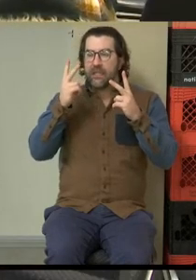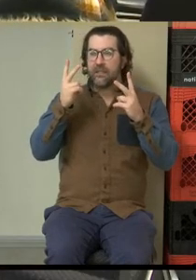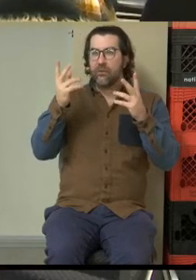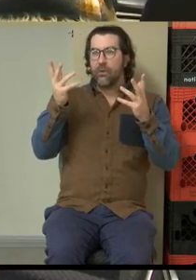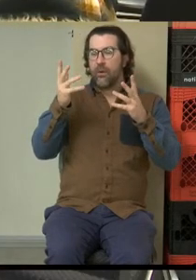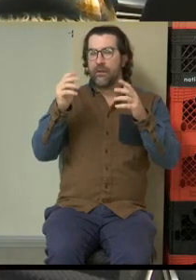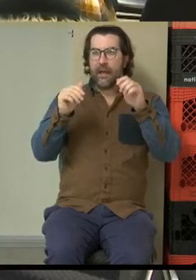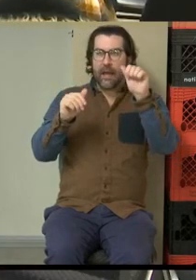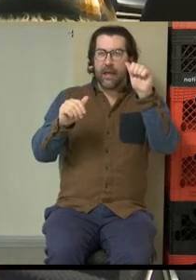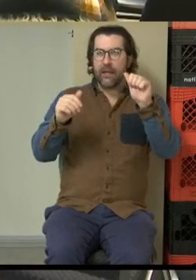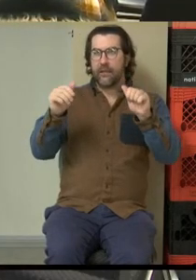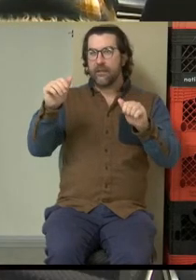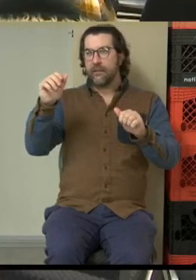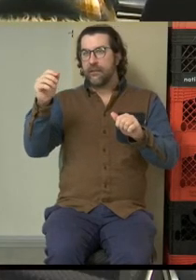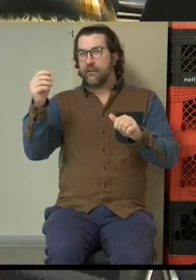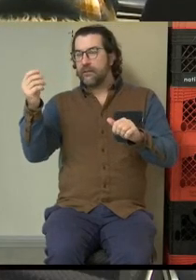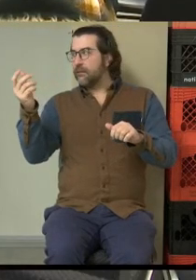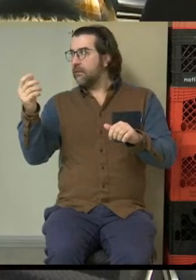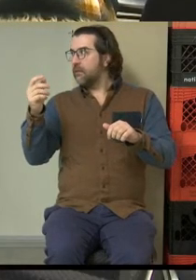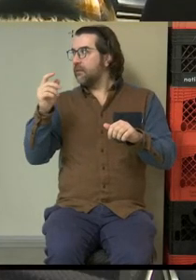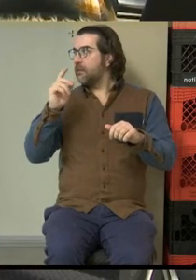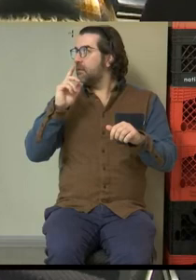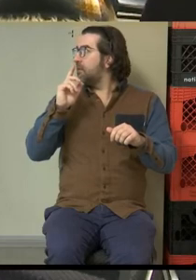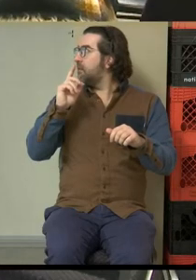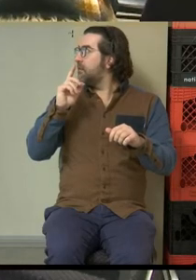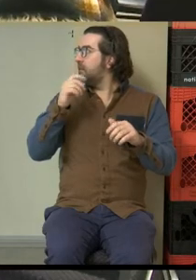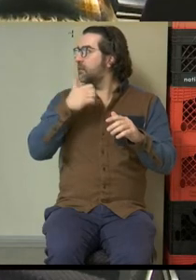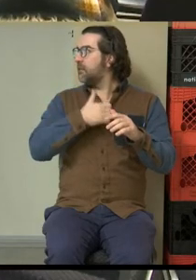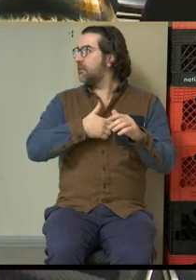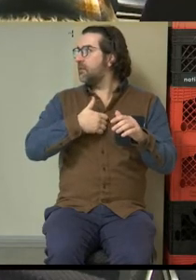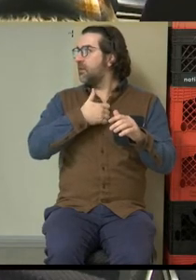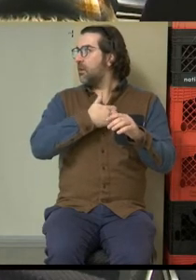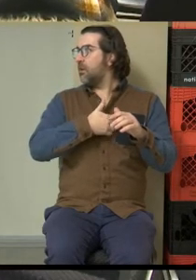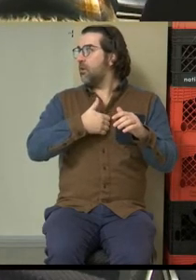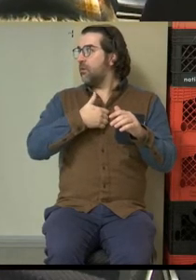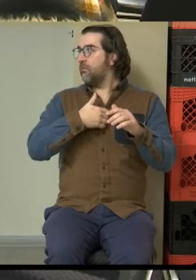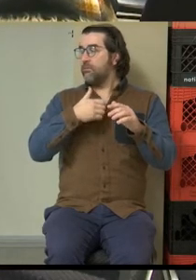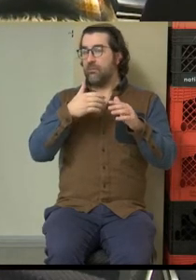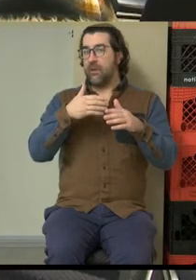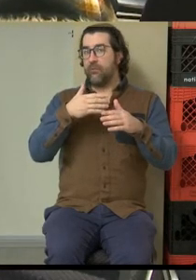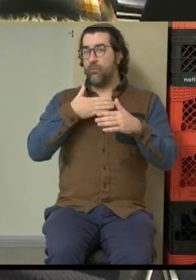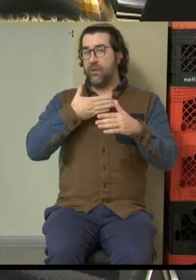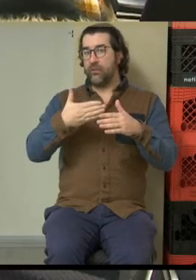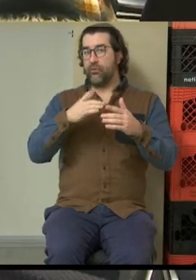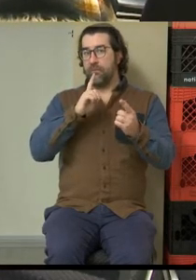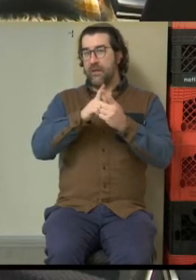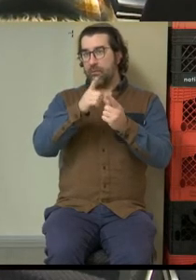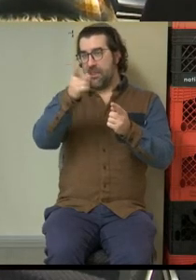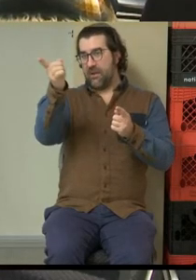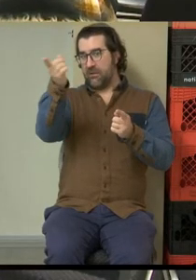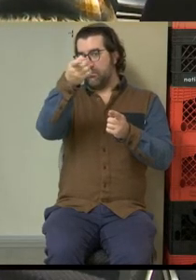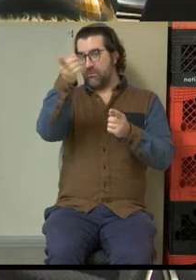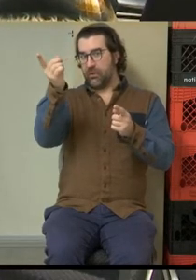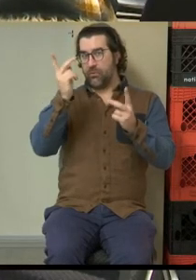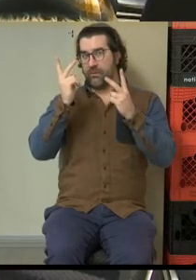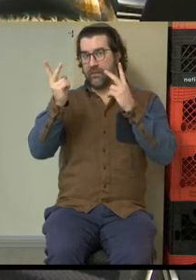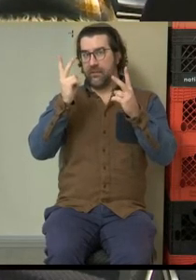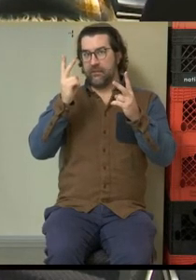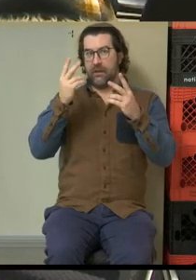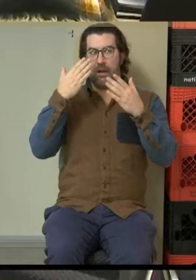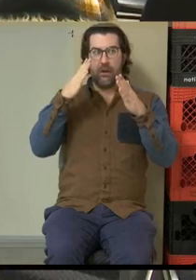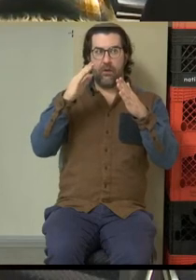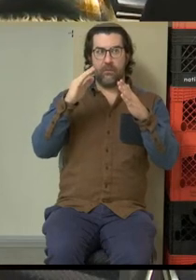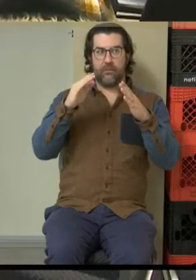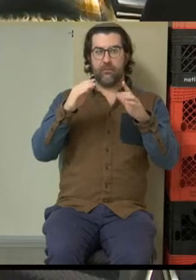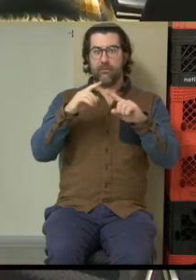what was 8. I can't. Sure. Sorry about that. I'm happy to meet with you out in person in the board. Sorry, I don't know if anybody else